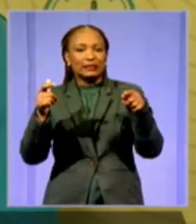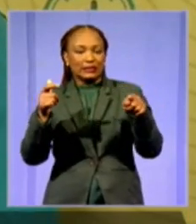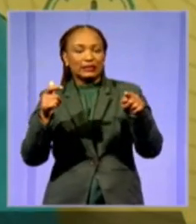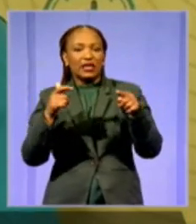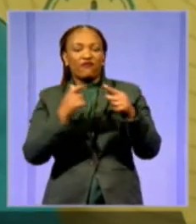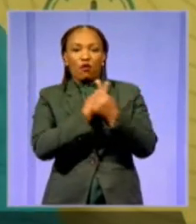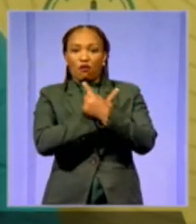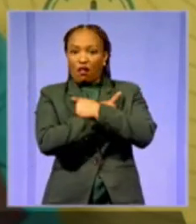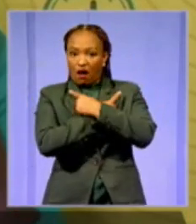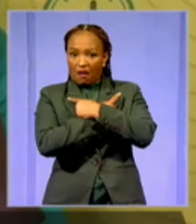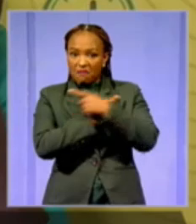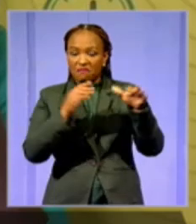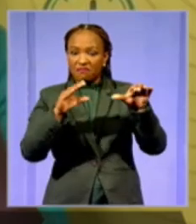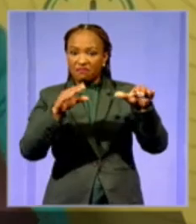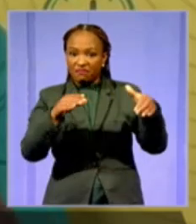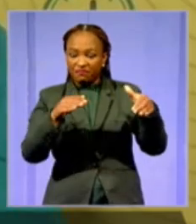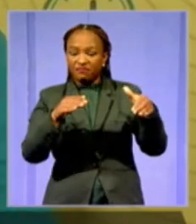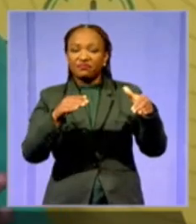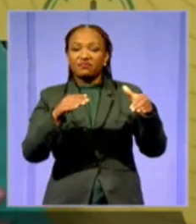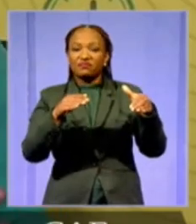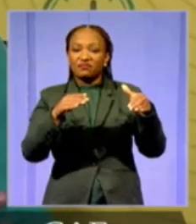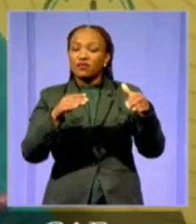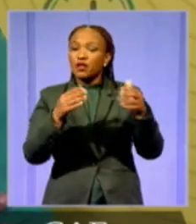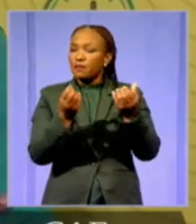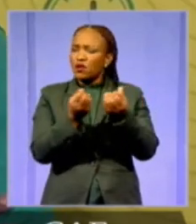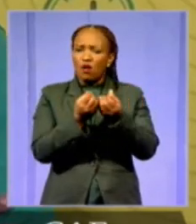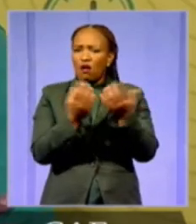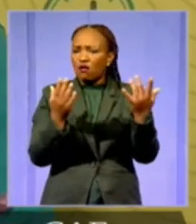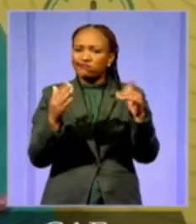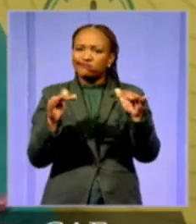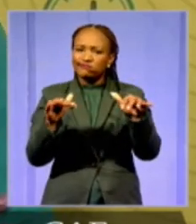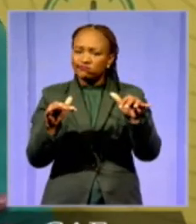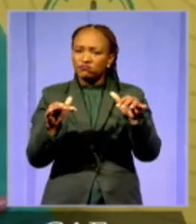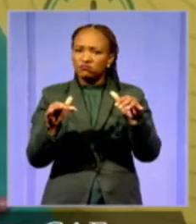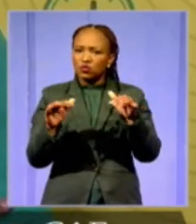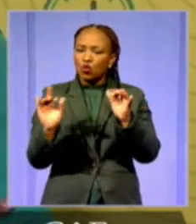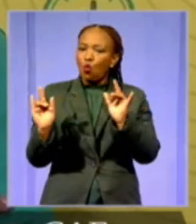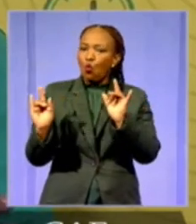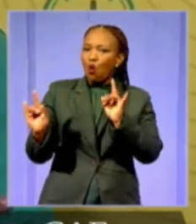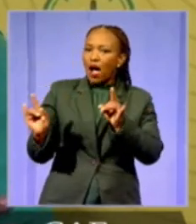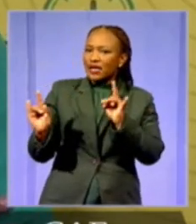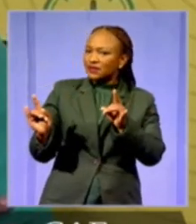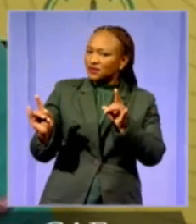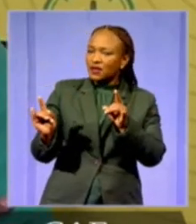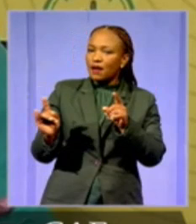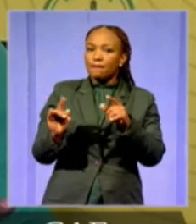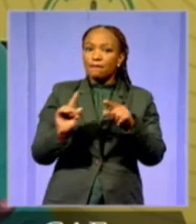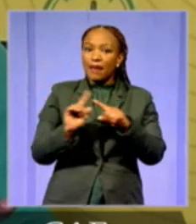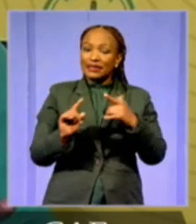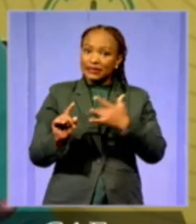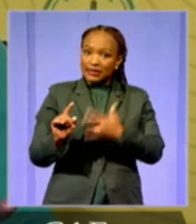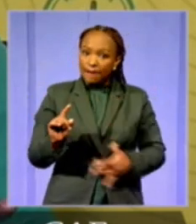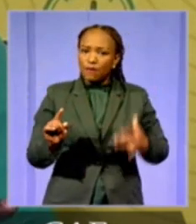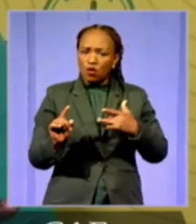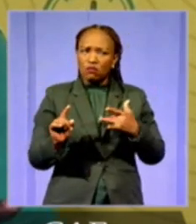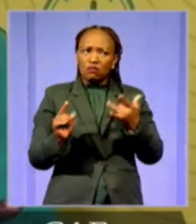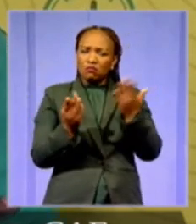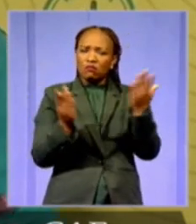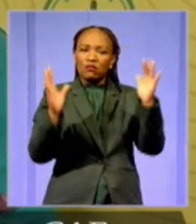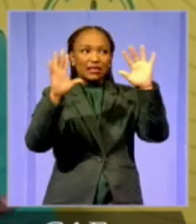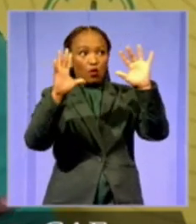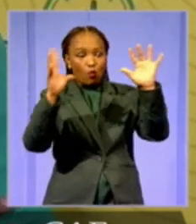of course the AFL. Not a lot of people might watch the league, but the Champions League is all over the world. And it